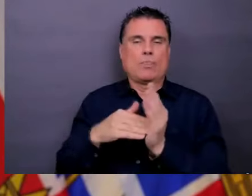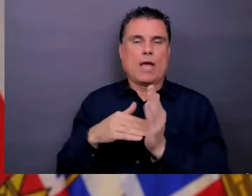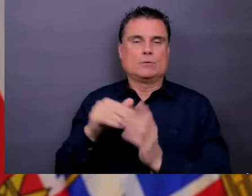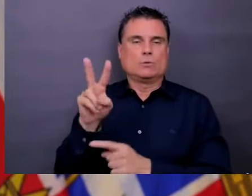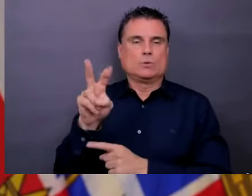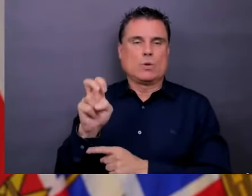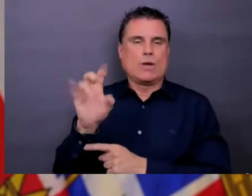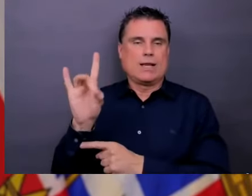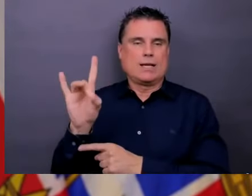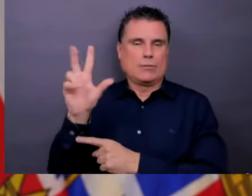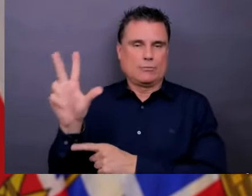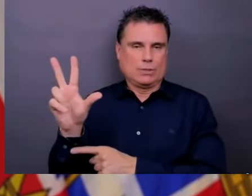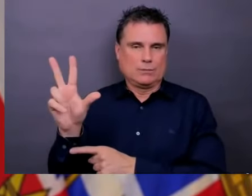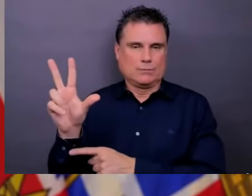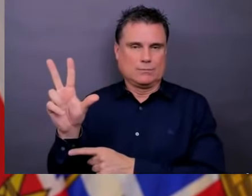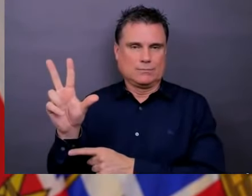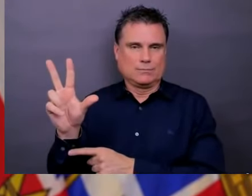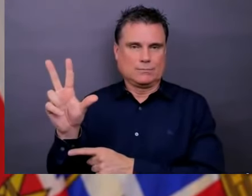74,283 in British Columbia.